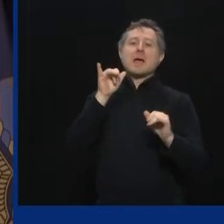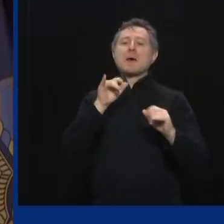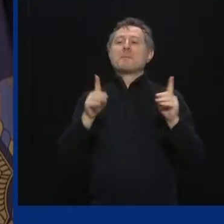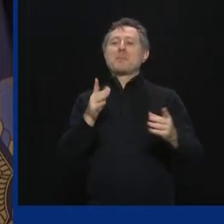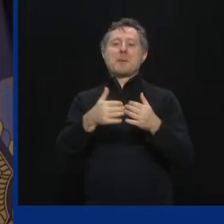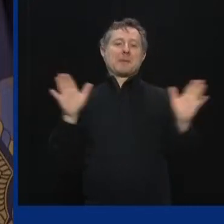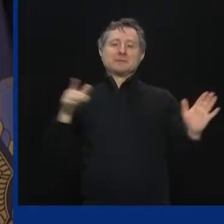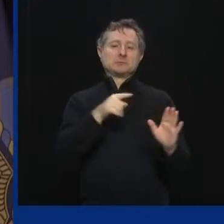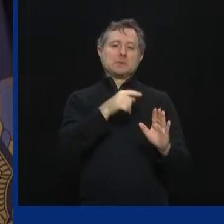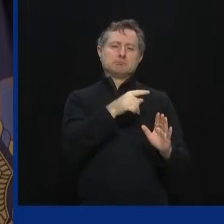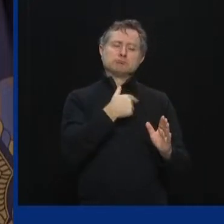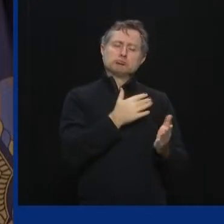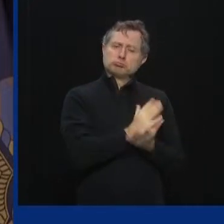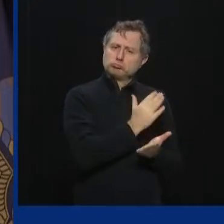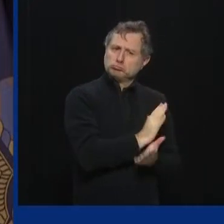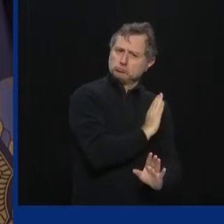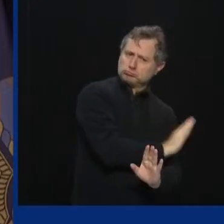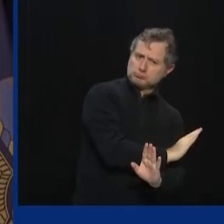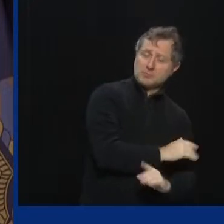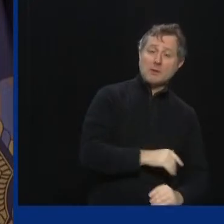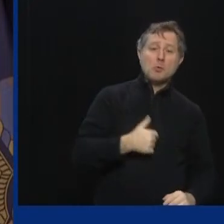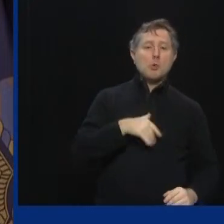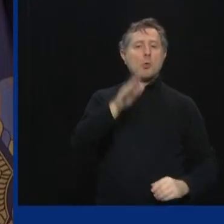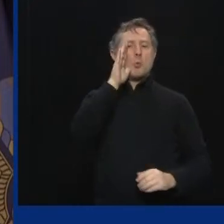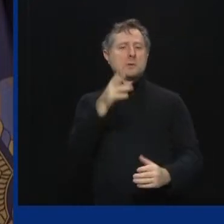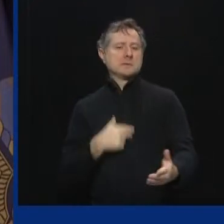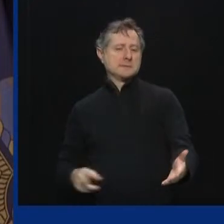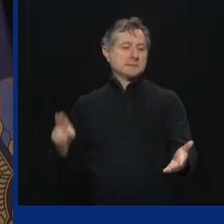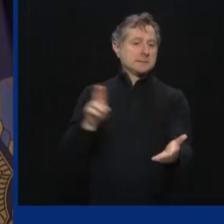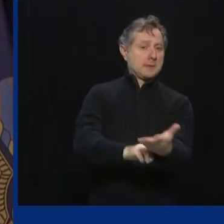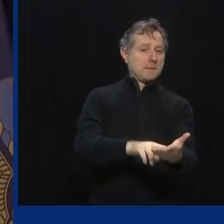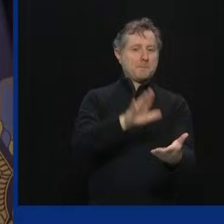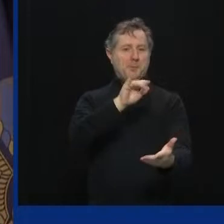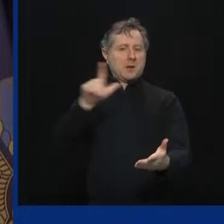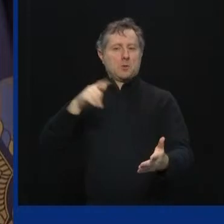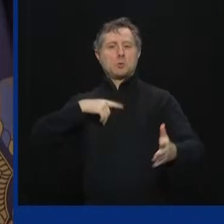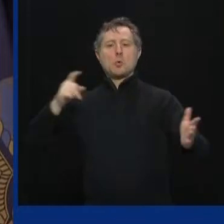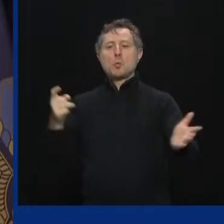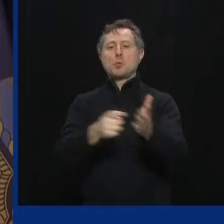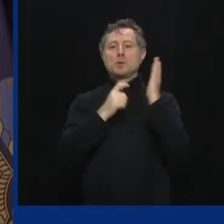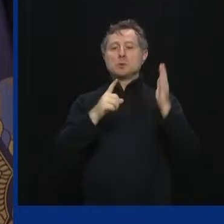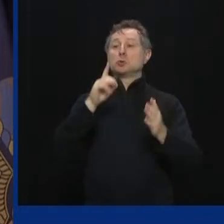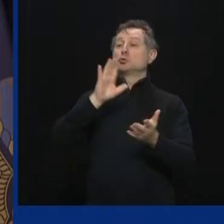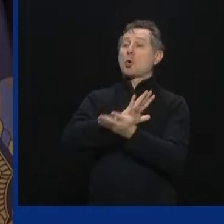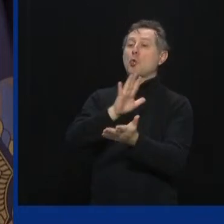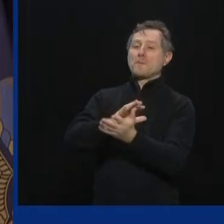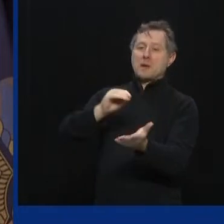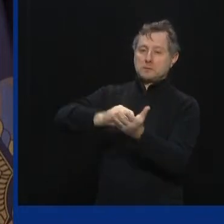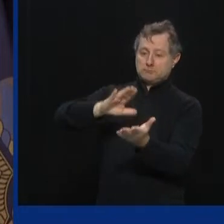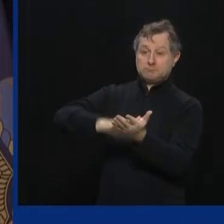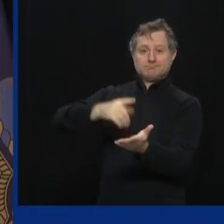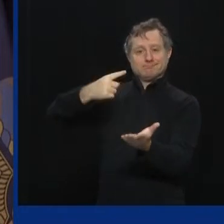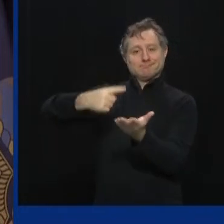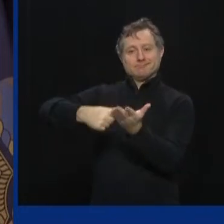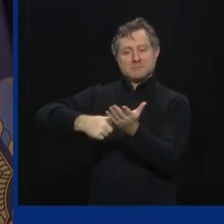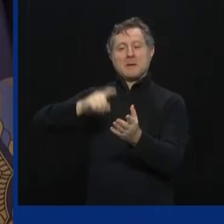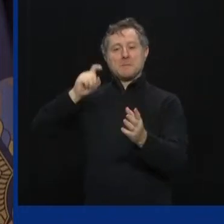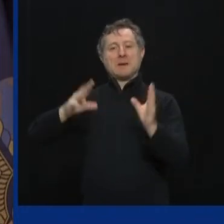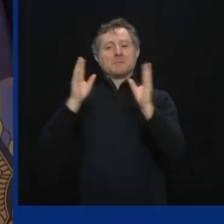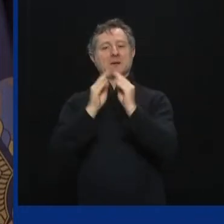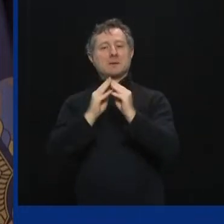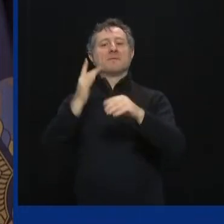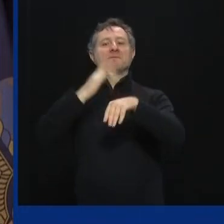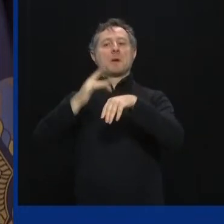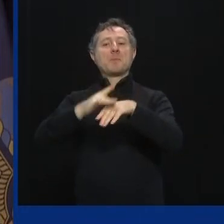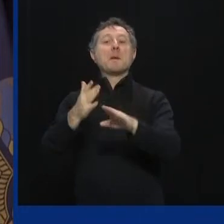bill in a few moments that requires that documents discussed at meetings must be made available to the public upon request